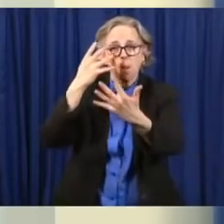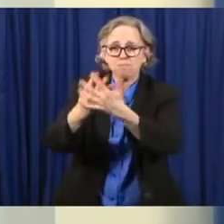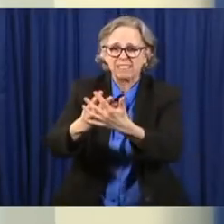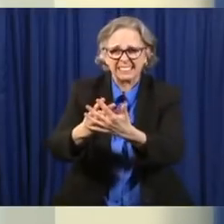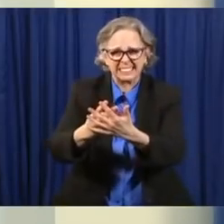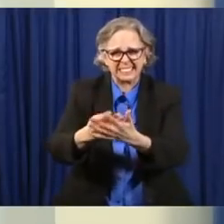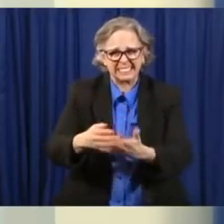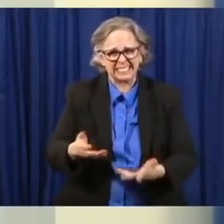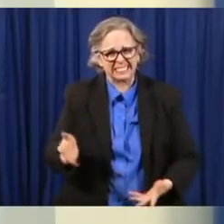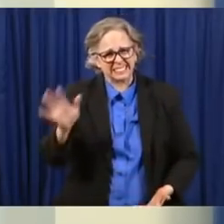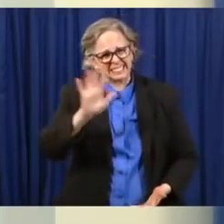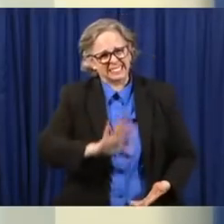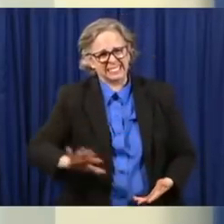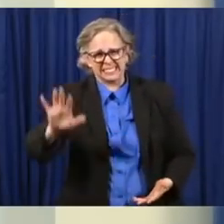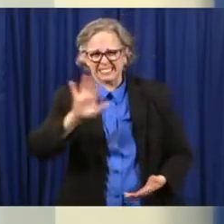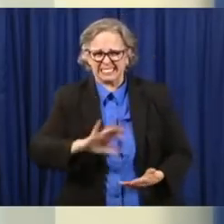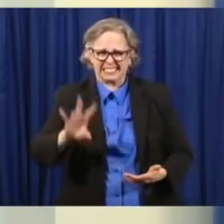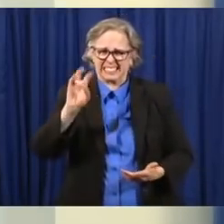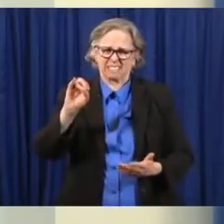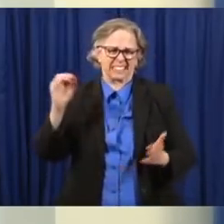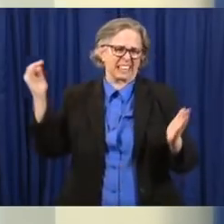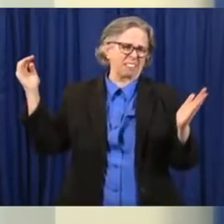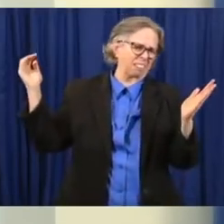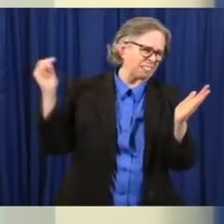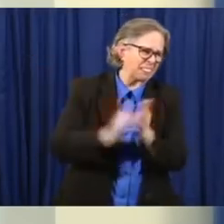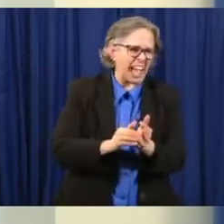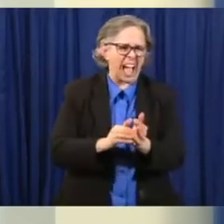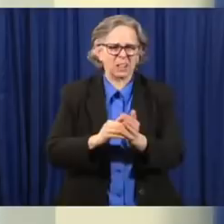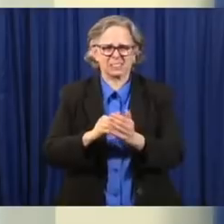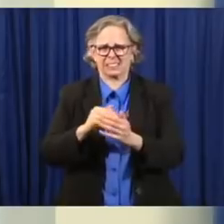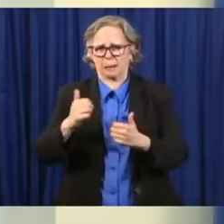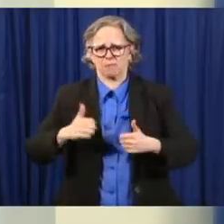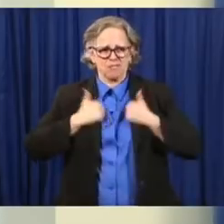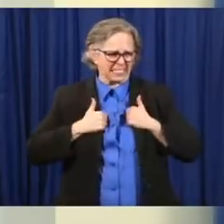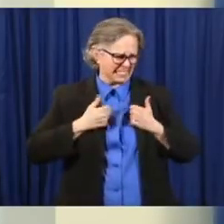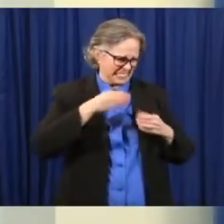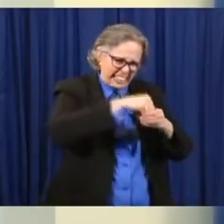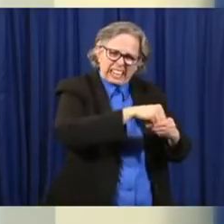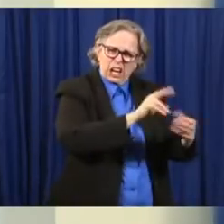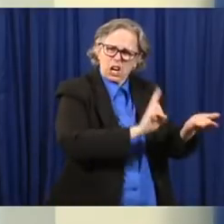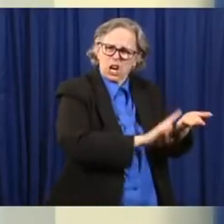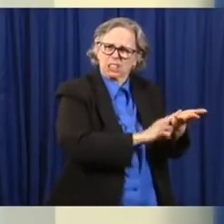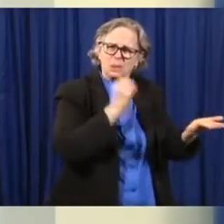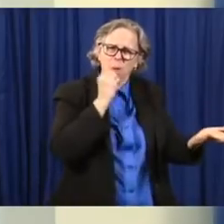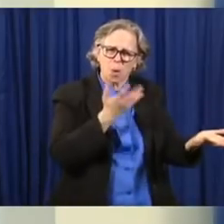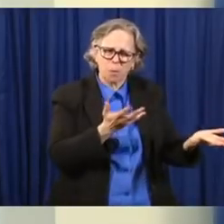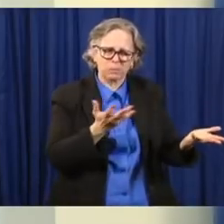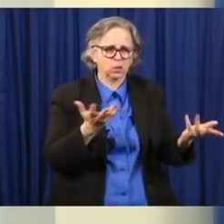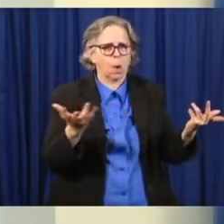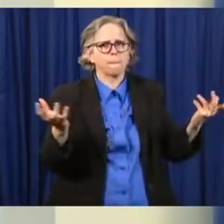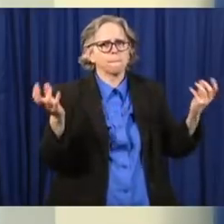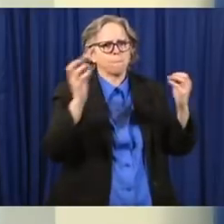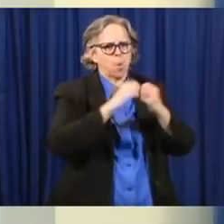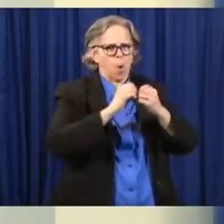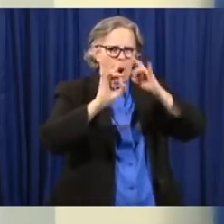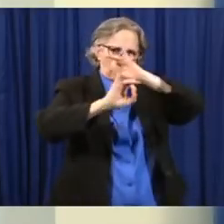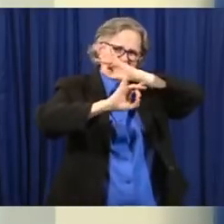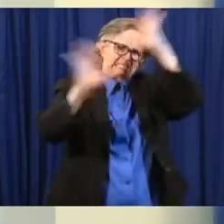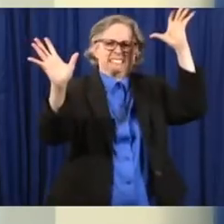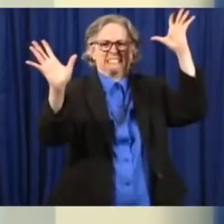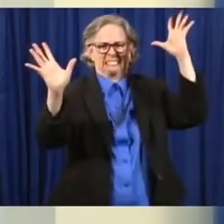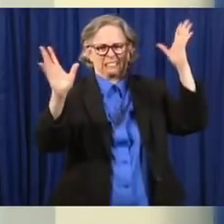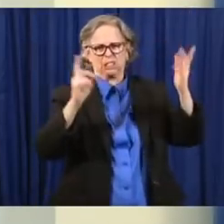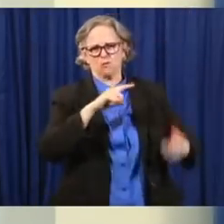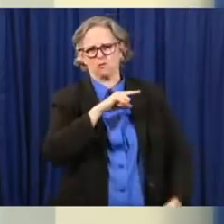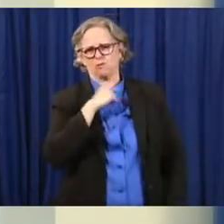those numbers for you. Someone read them to me on the phone, but I don't have them with me. So the scale is so much bigger. But you should be able to know